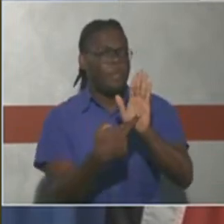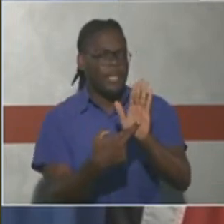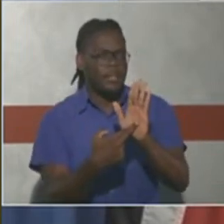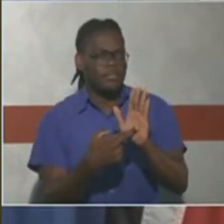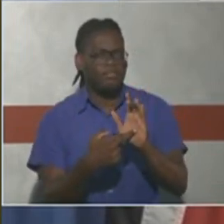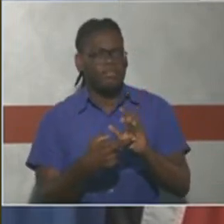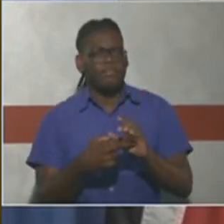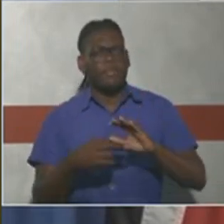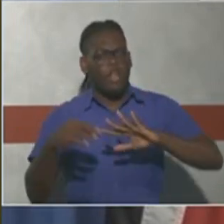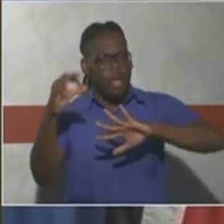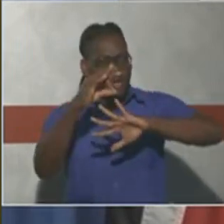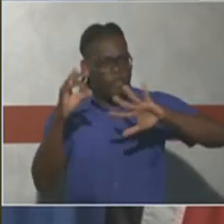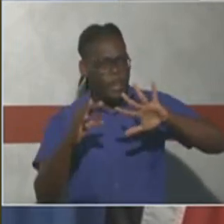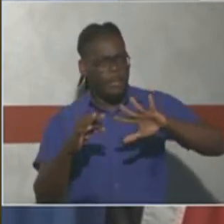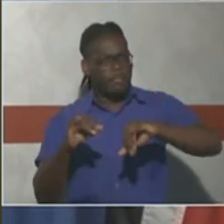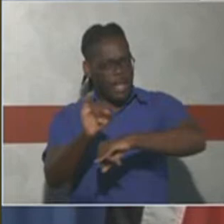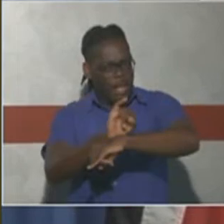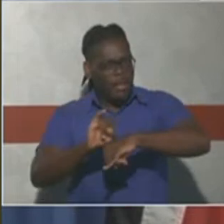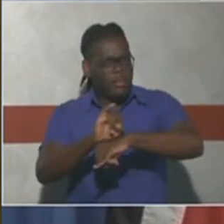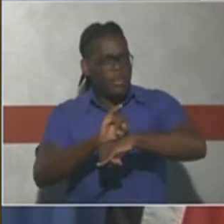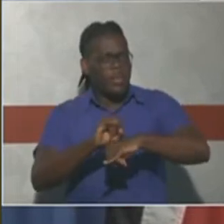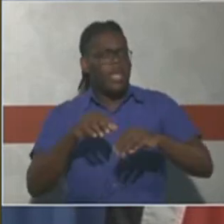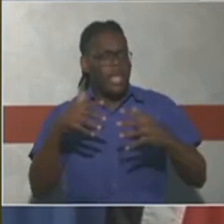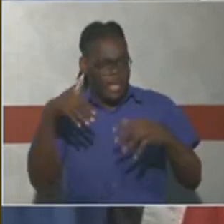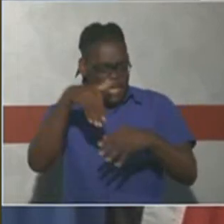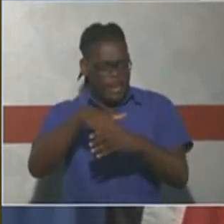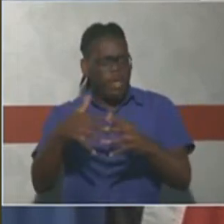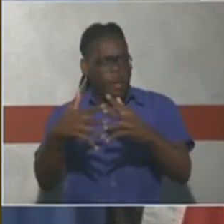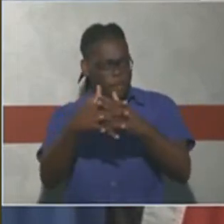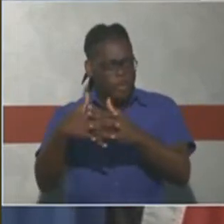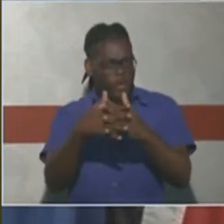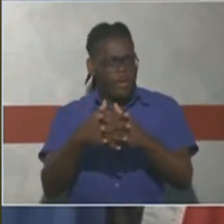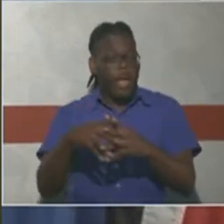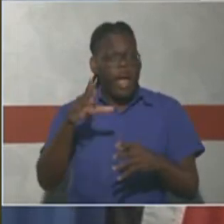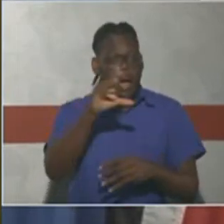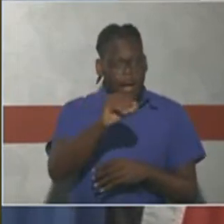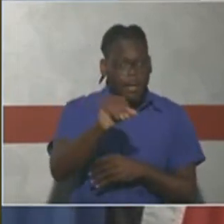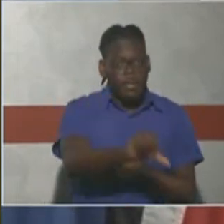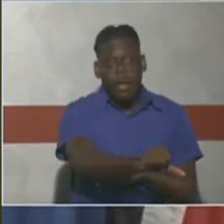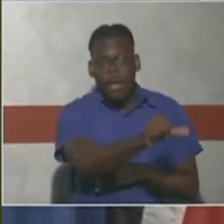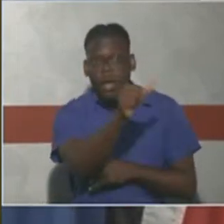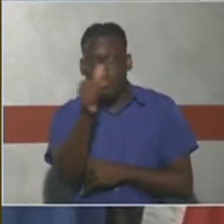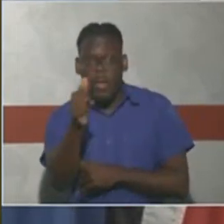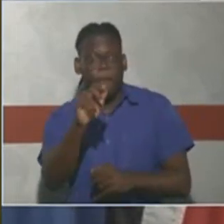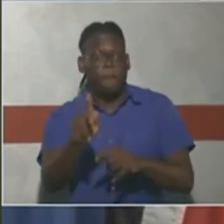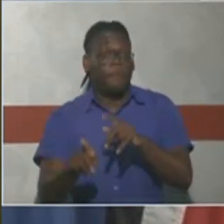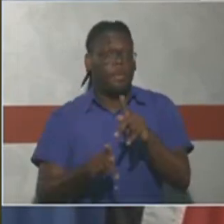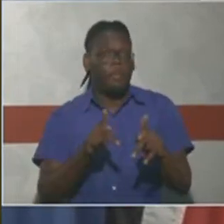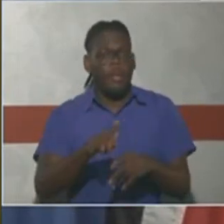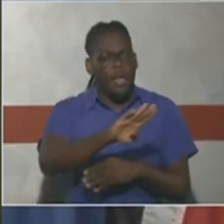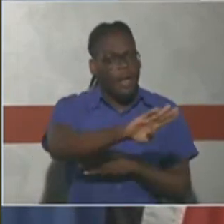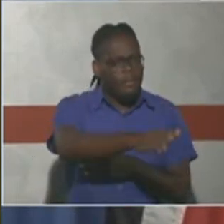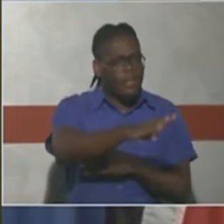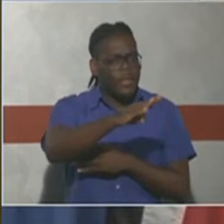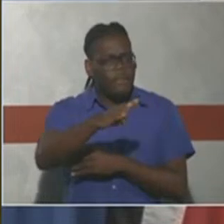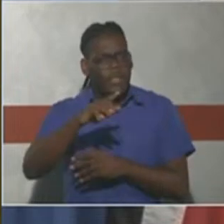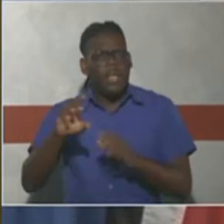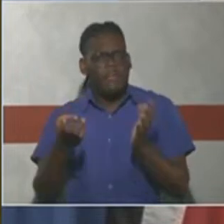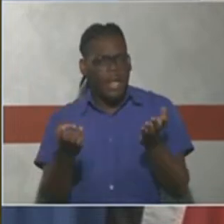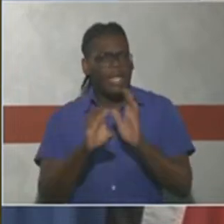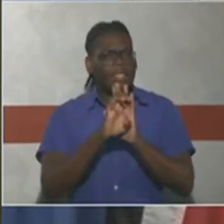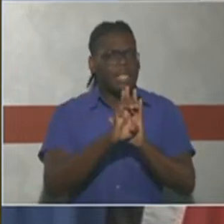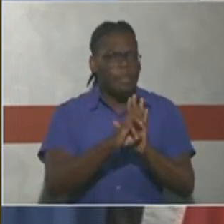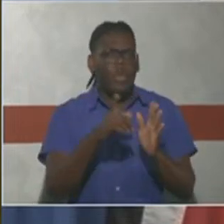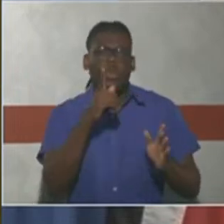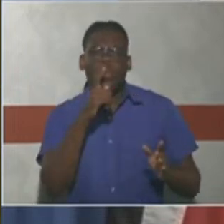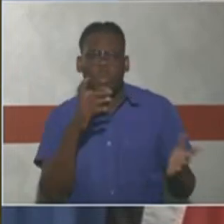with others from both sides of the aisle. And I must mention people like